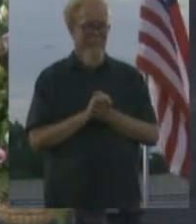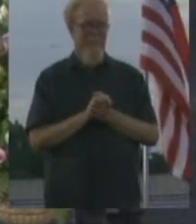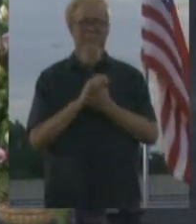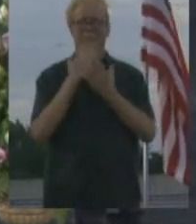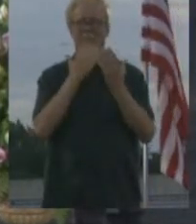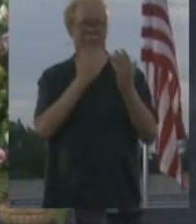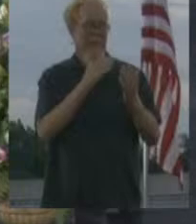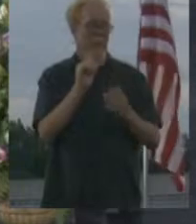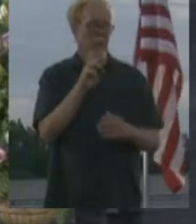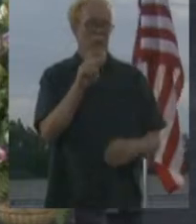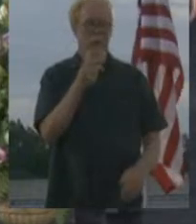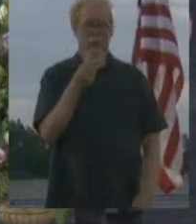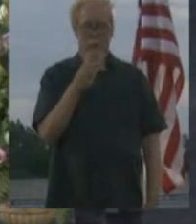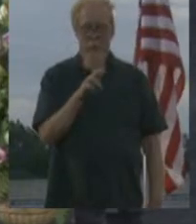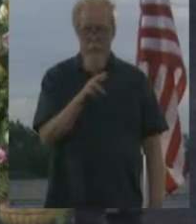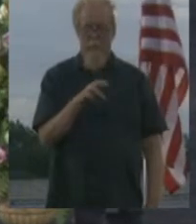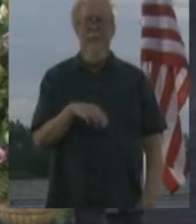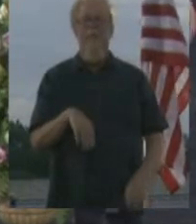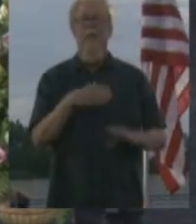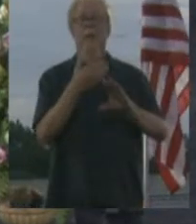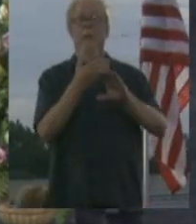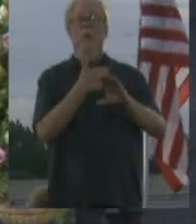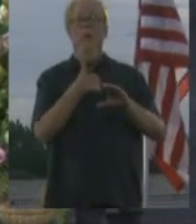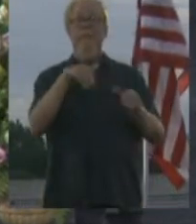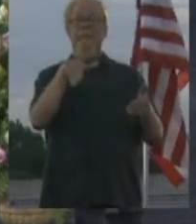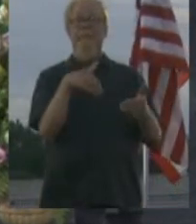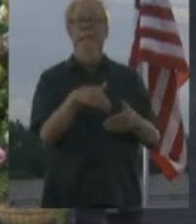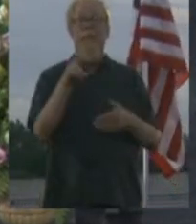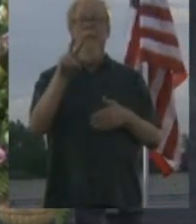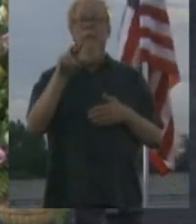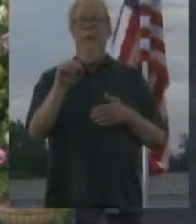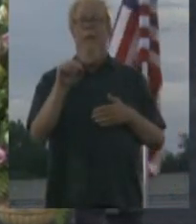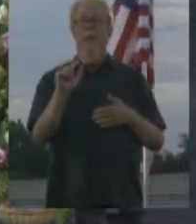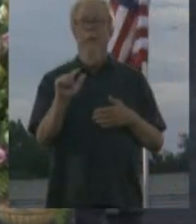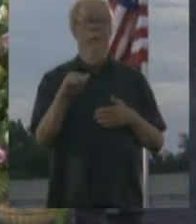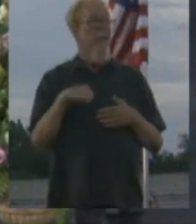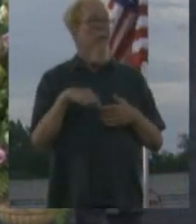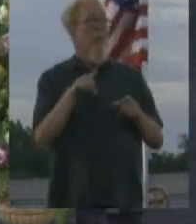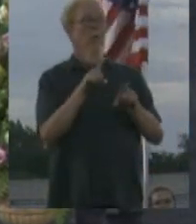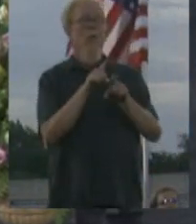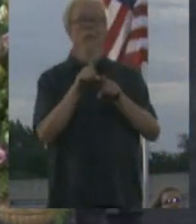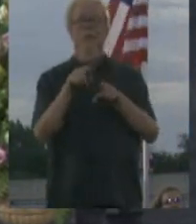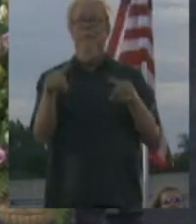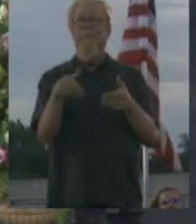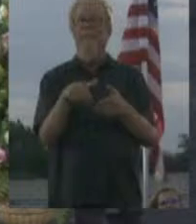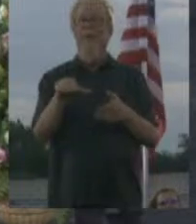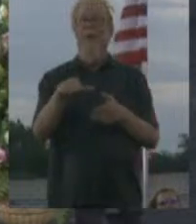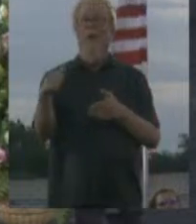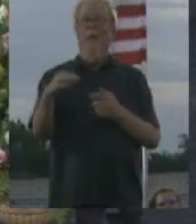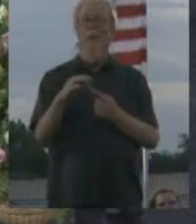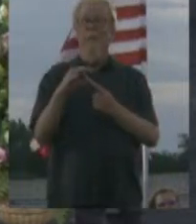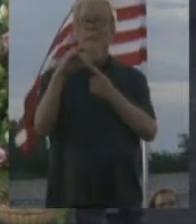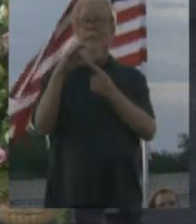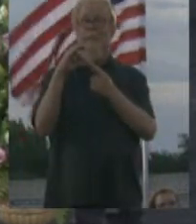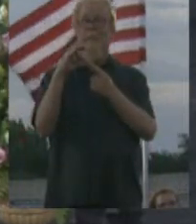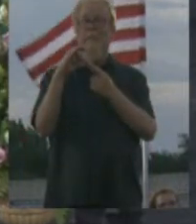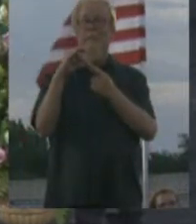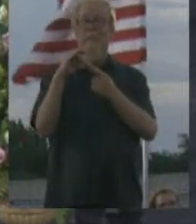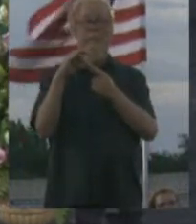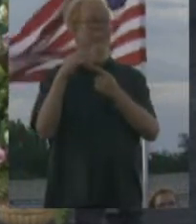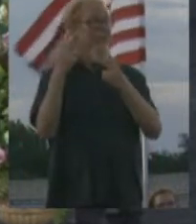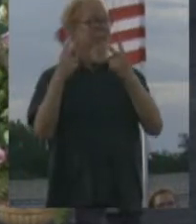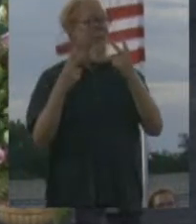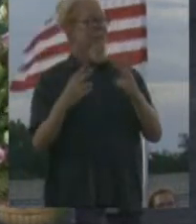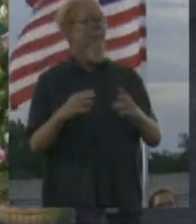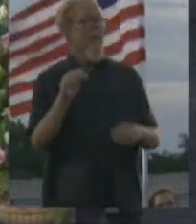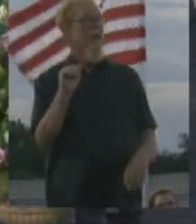Thank you, Arthur. Before I introduce our valedictorian, I would like to also introduce another special stage guest,